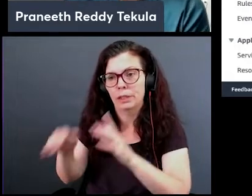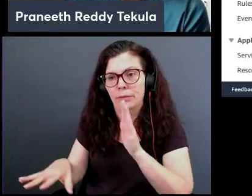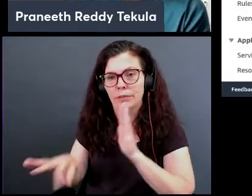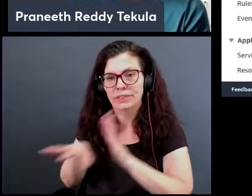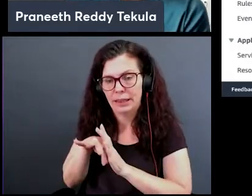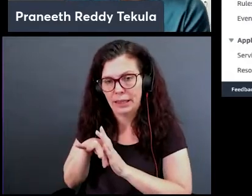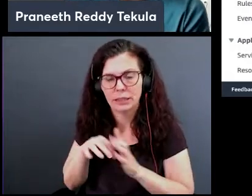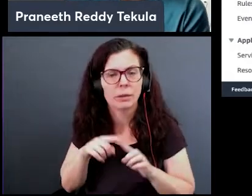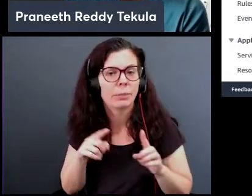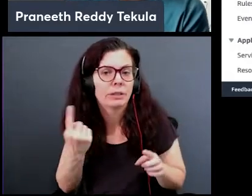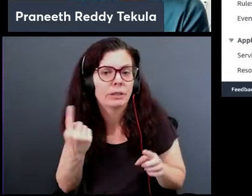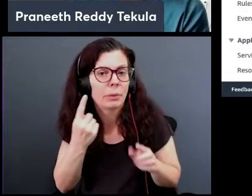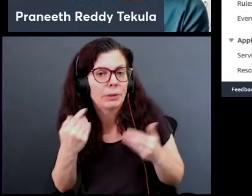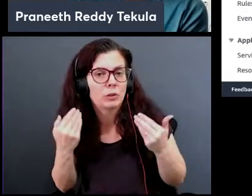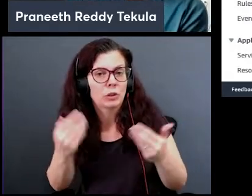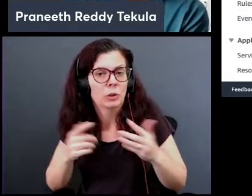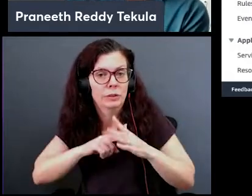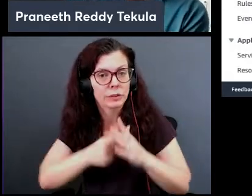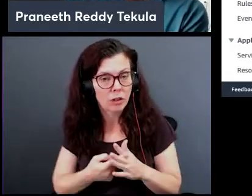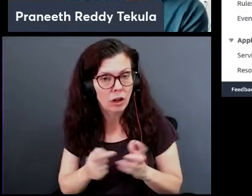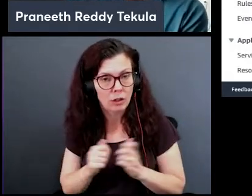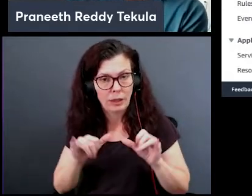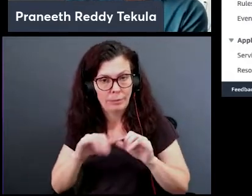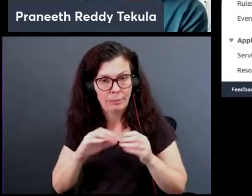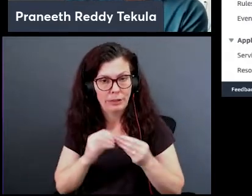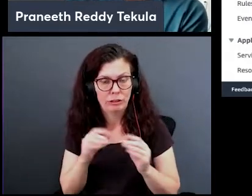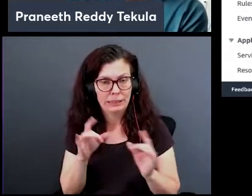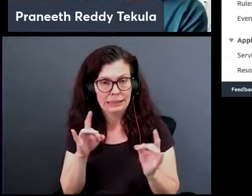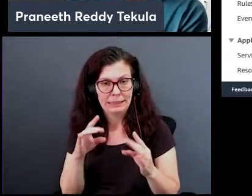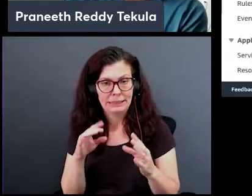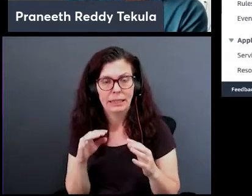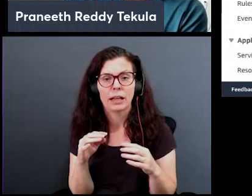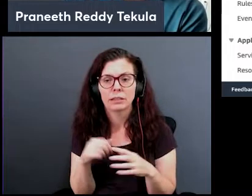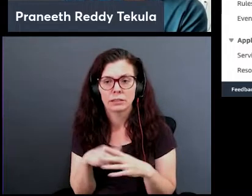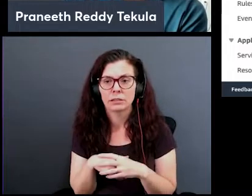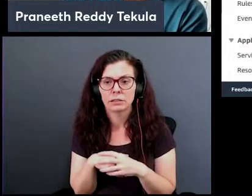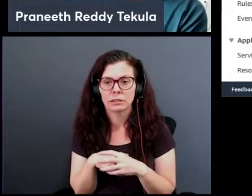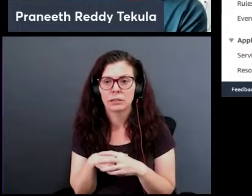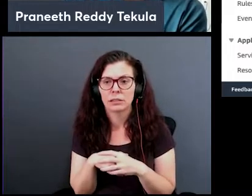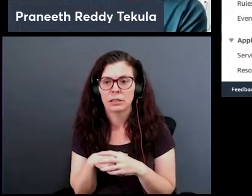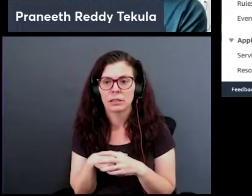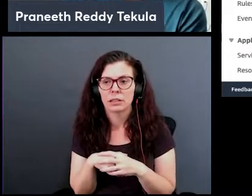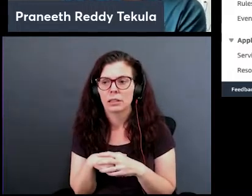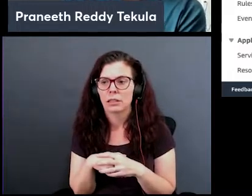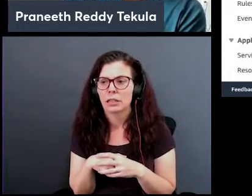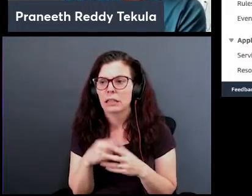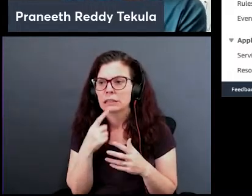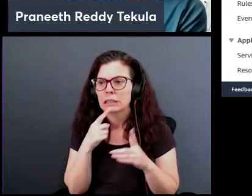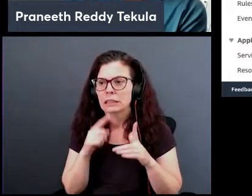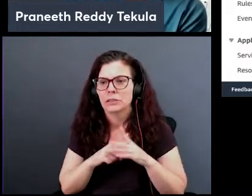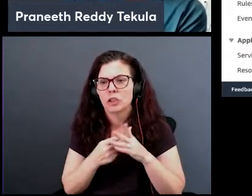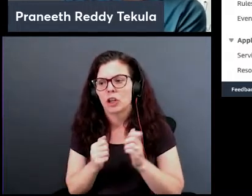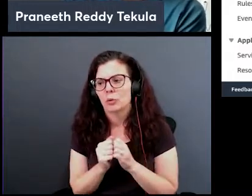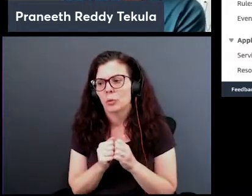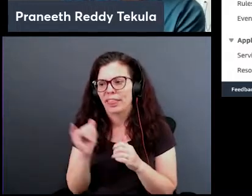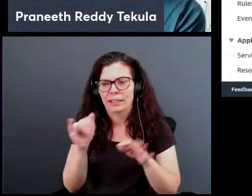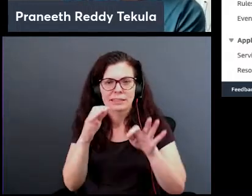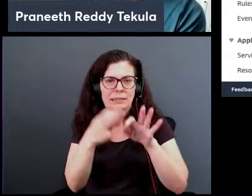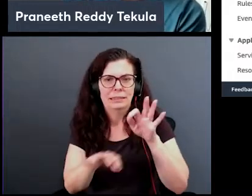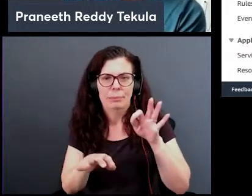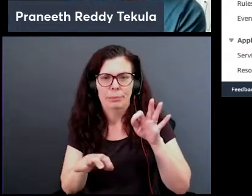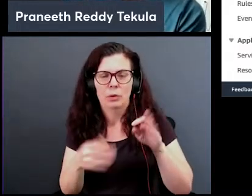someone to get started with metric insights, I would say why don't you start with a simple pre-built